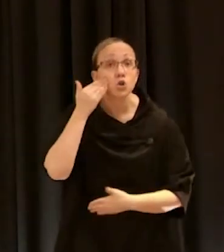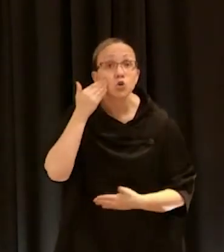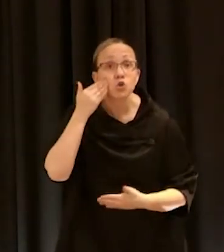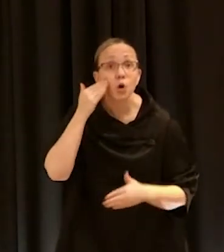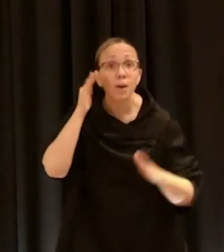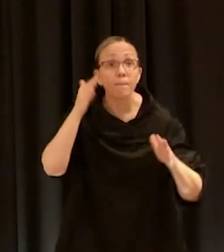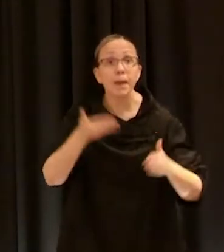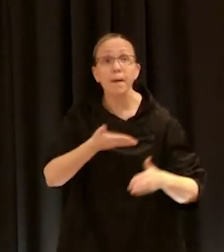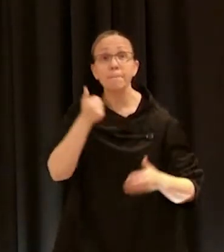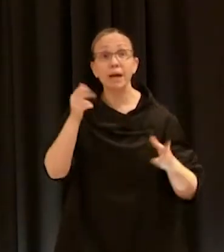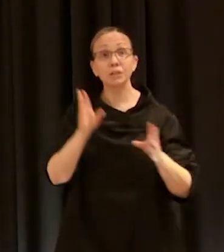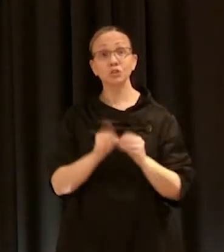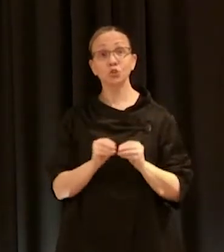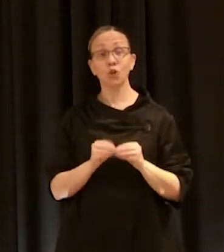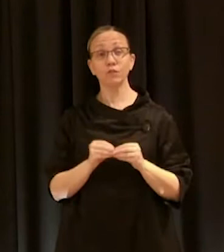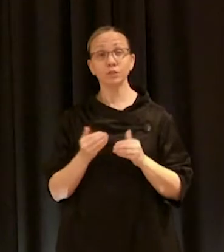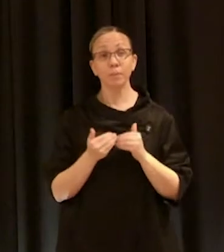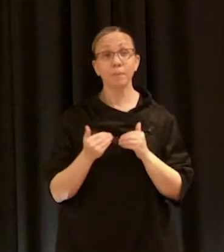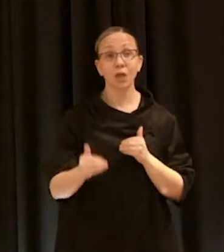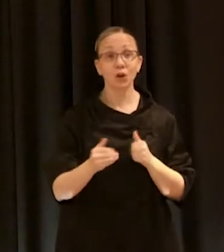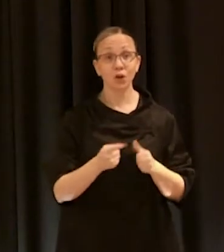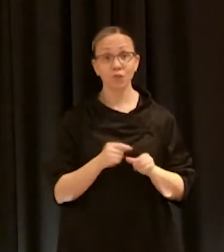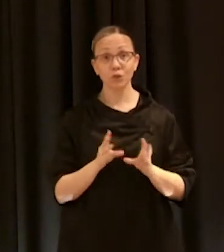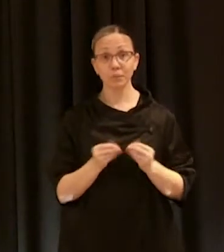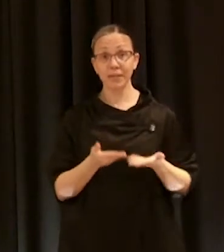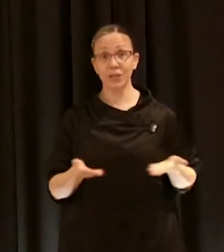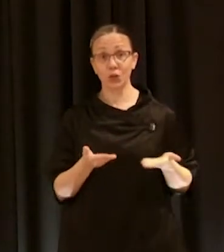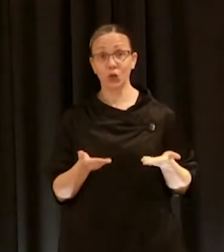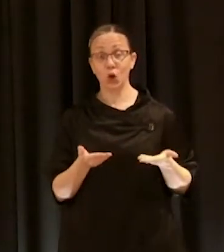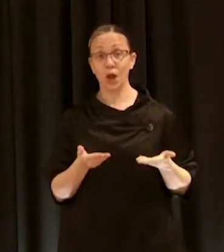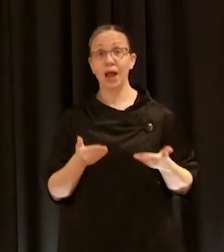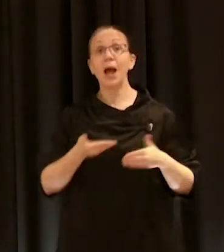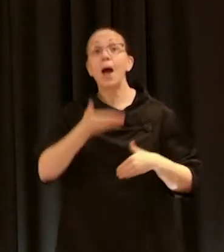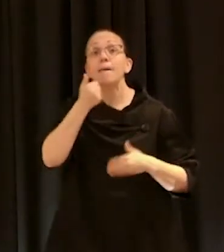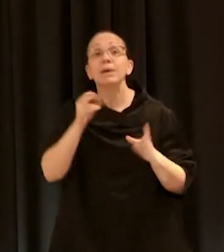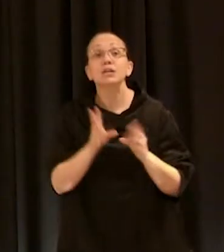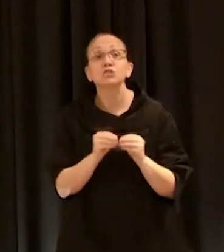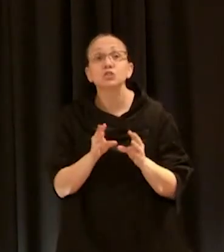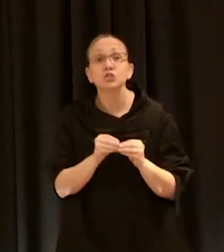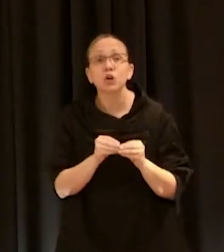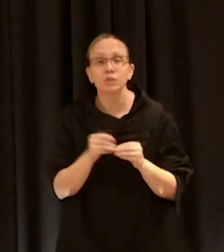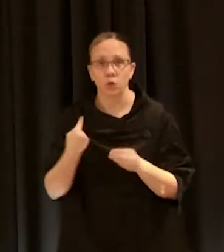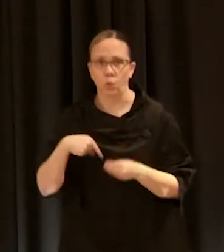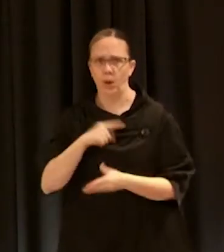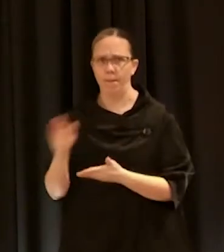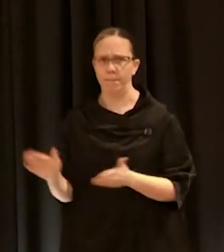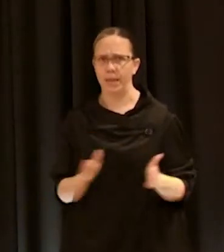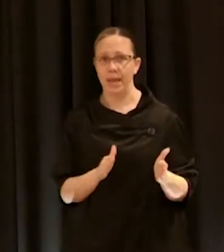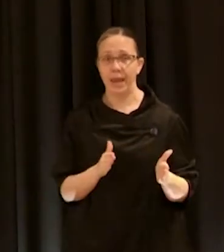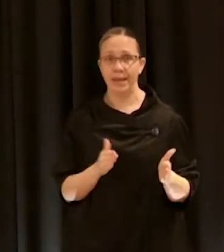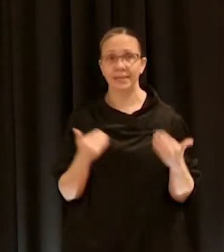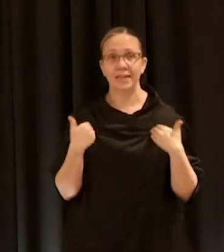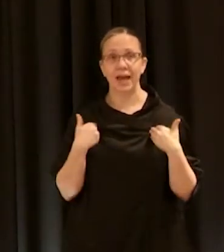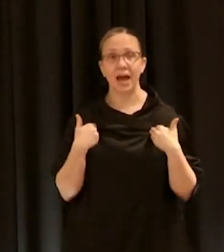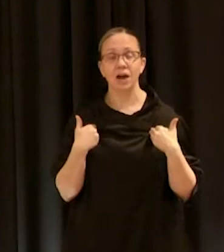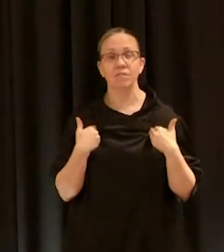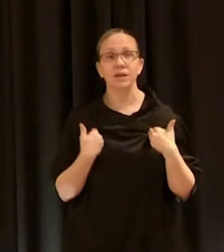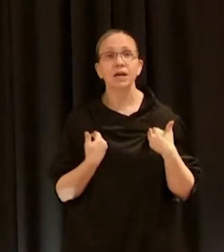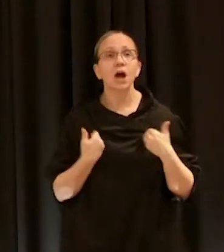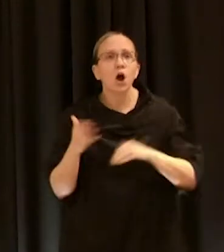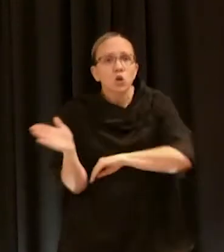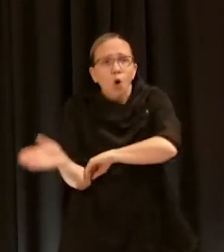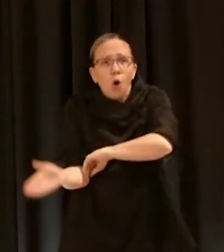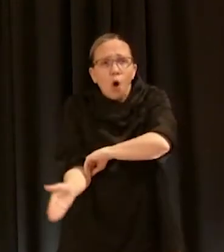the greatest service beyond us having our first service back? The greatest service, and we had already planned this year, to have a watch